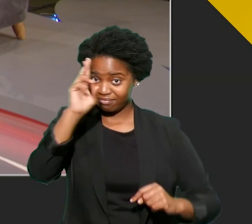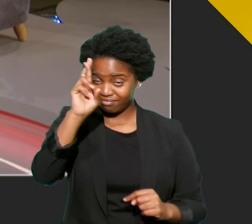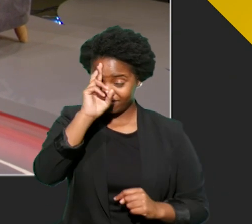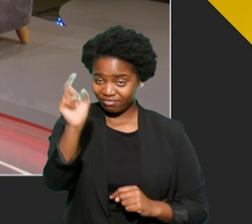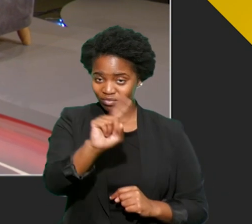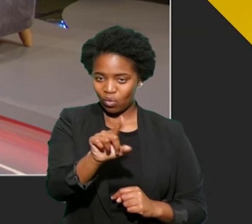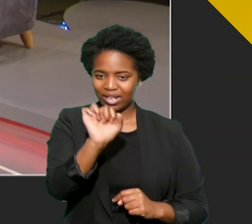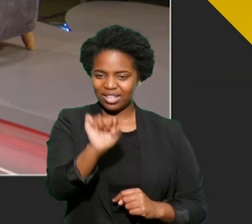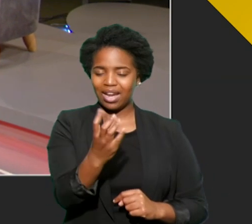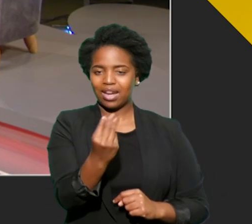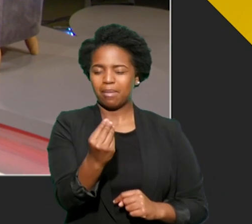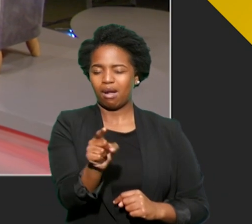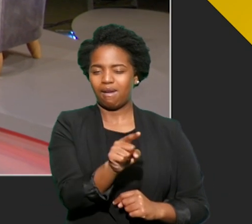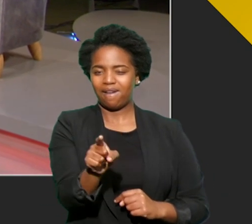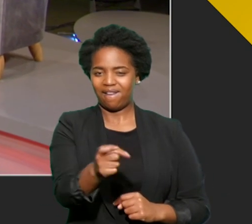obviously,